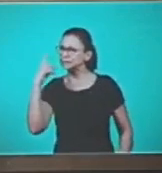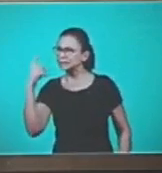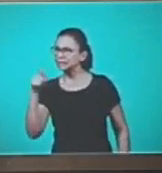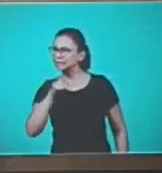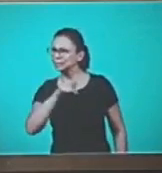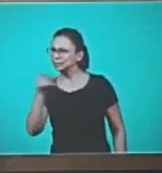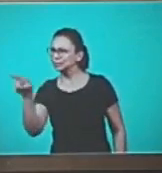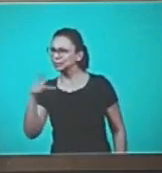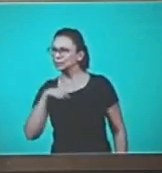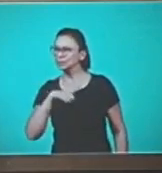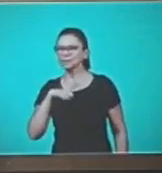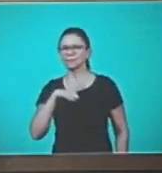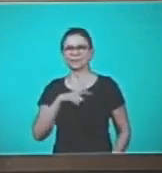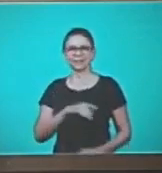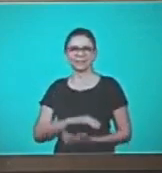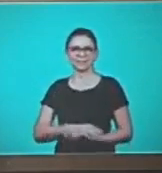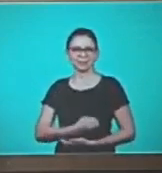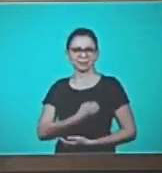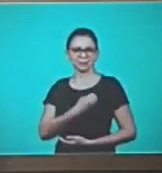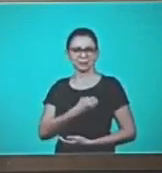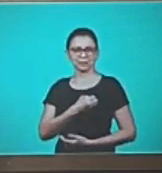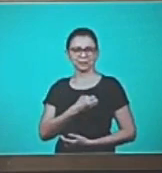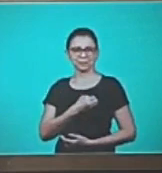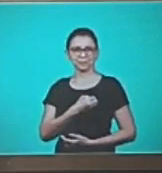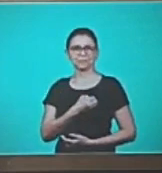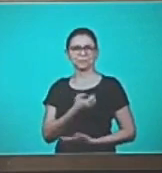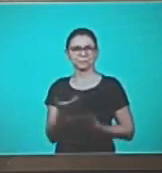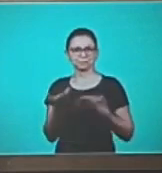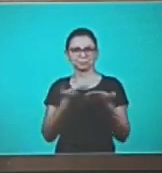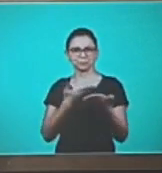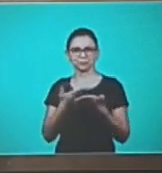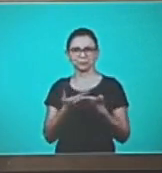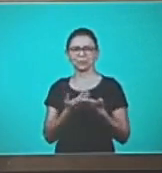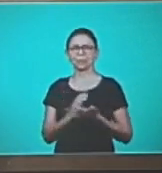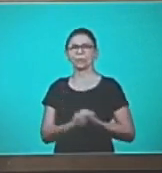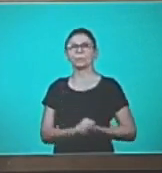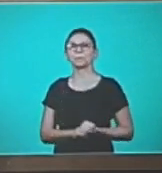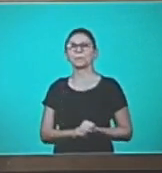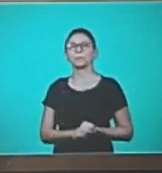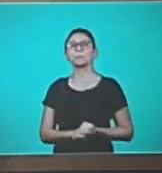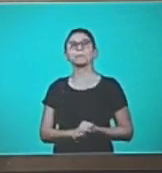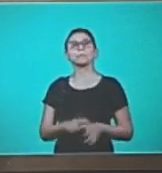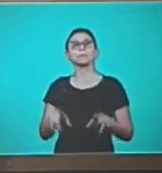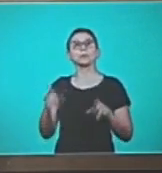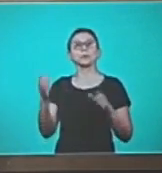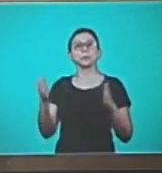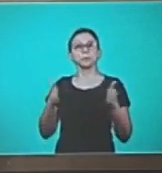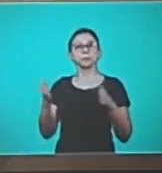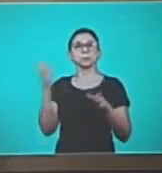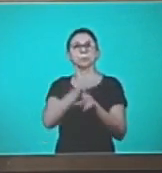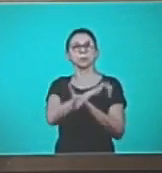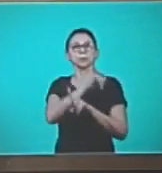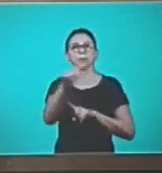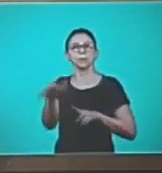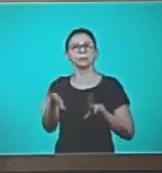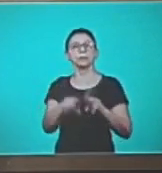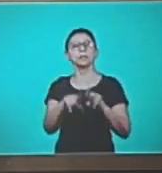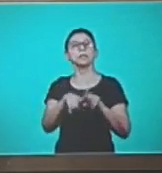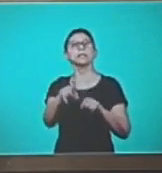so interested in participating on this prophetic moment. And in second